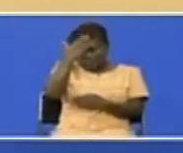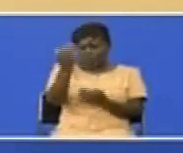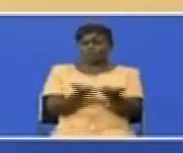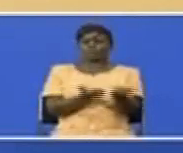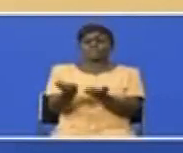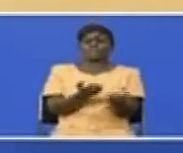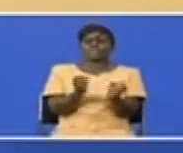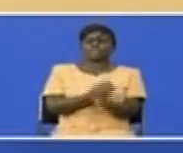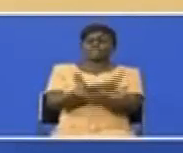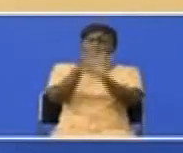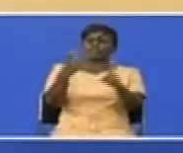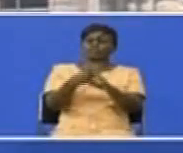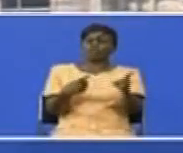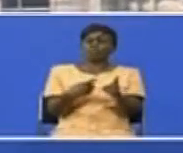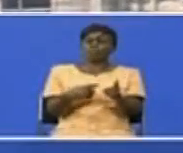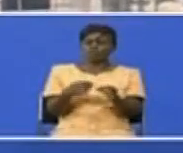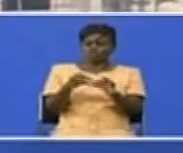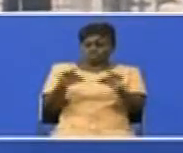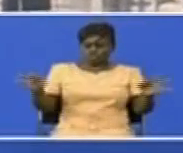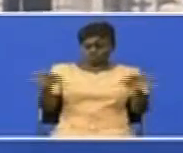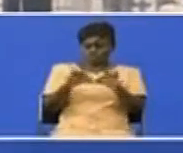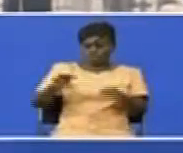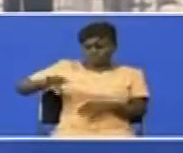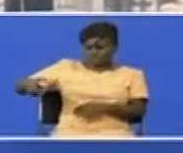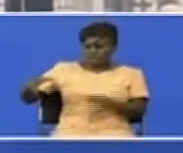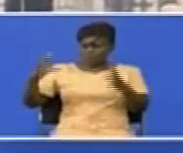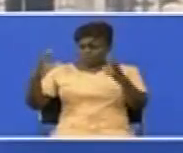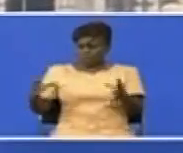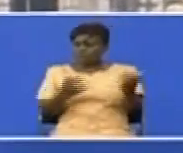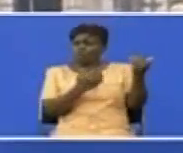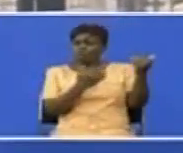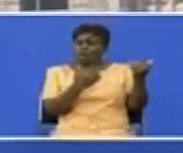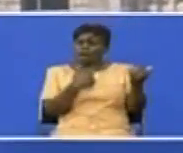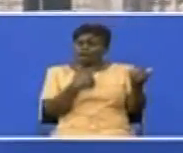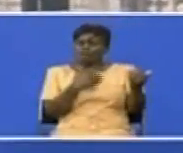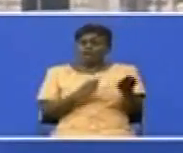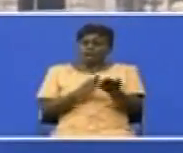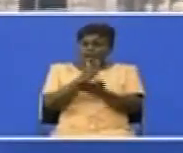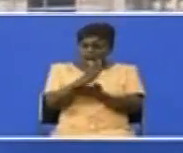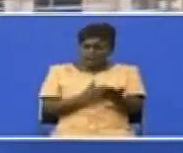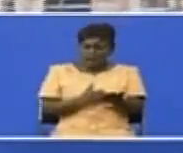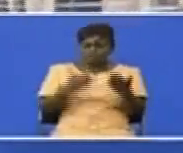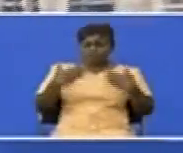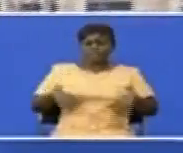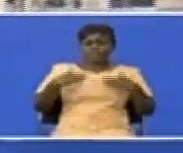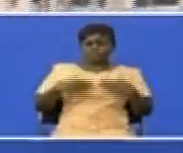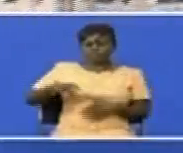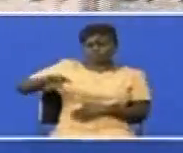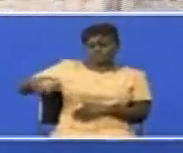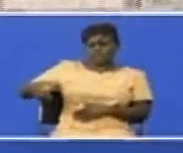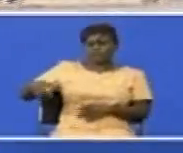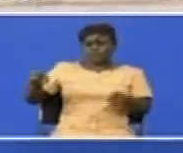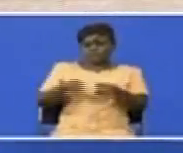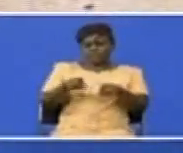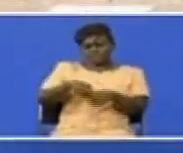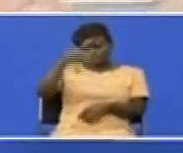made purely of wheat straw. The city of Kigali hosts more than half of the entire country's urban population, and